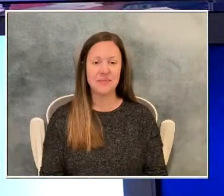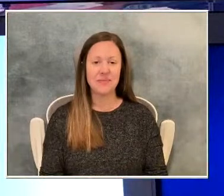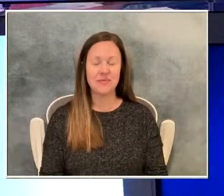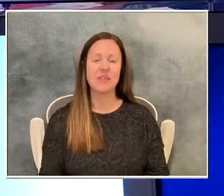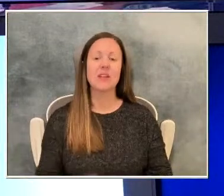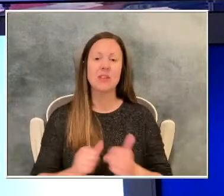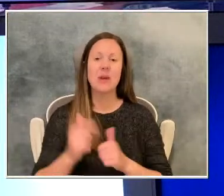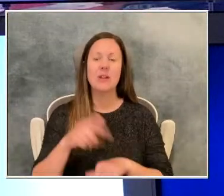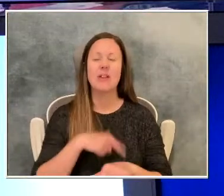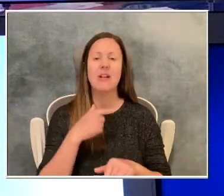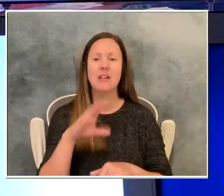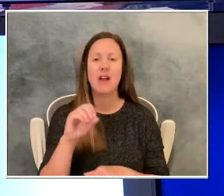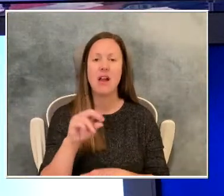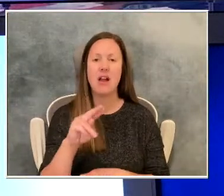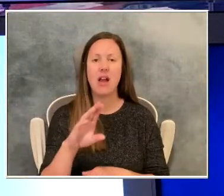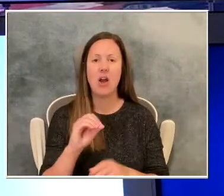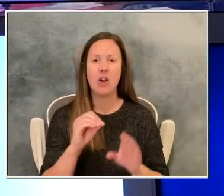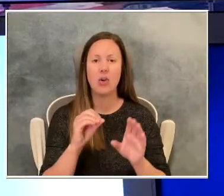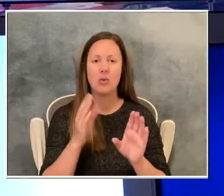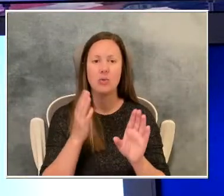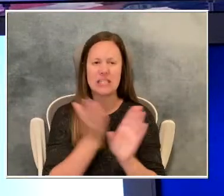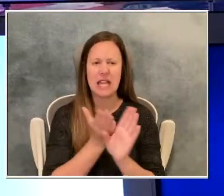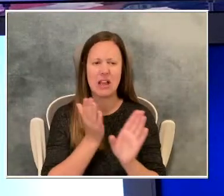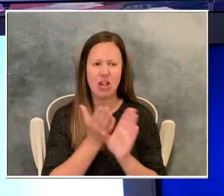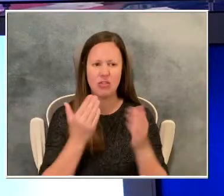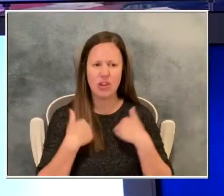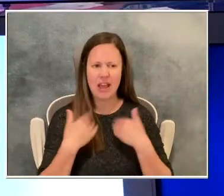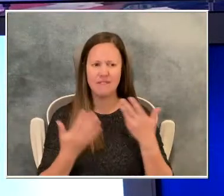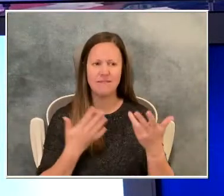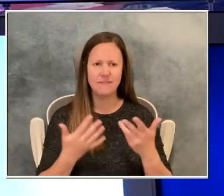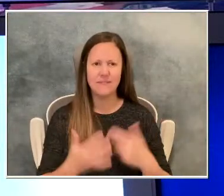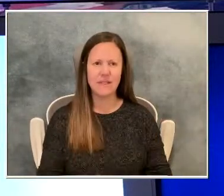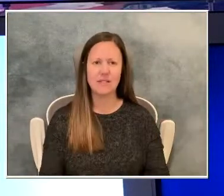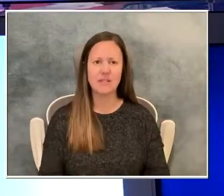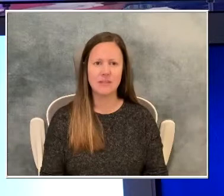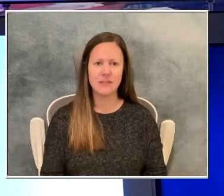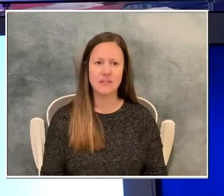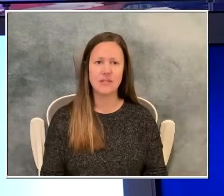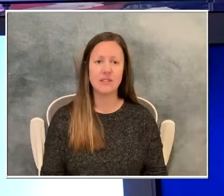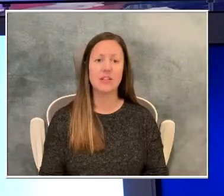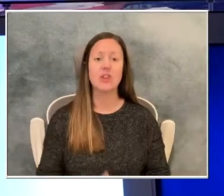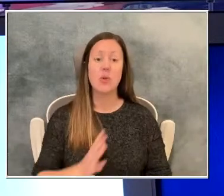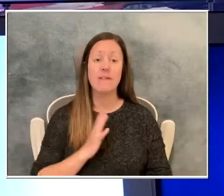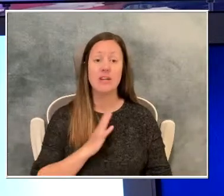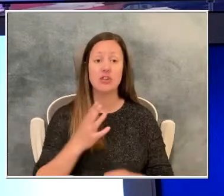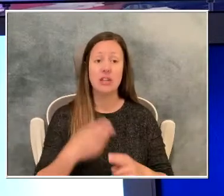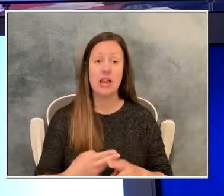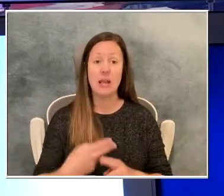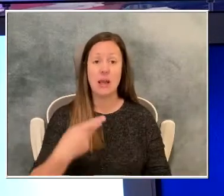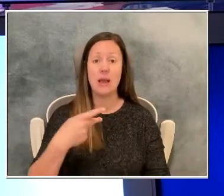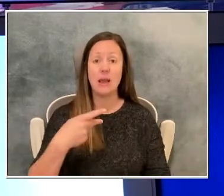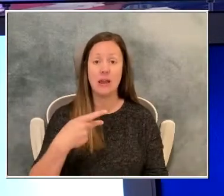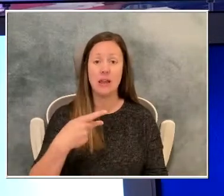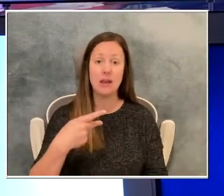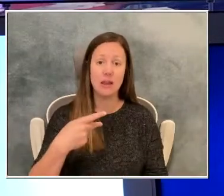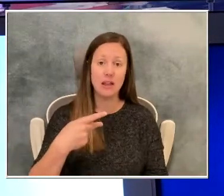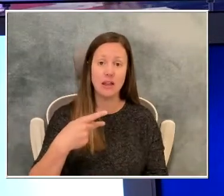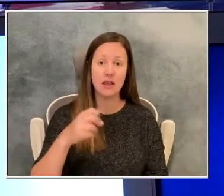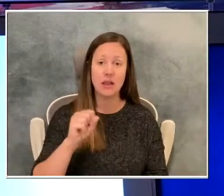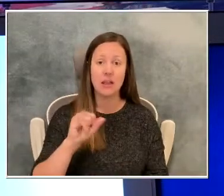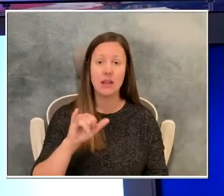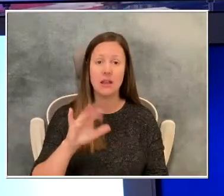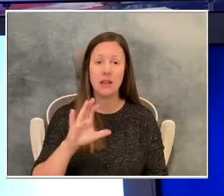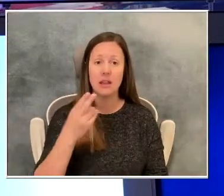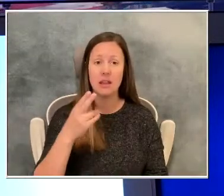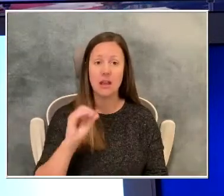onco-psychology existed? Yeah, so the official name of the field is psycho-oncology. Psycho-oncology. So we have it backwards. So I've been saying it backwards.